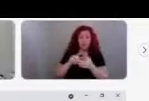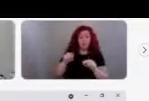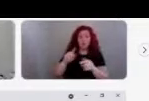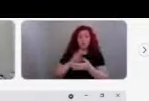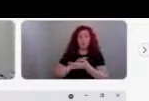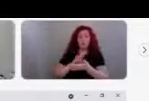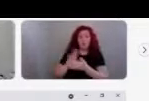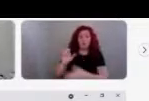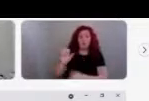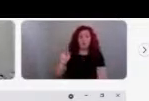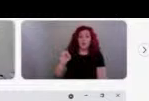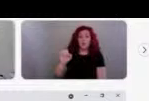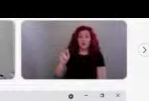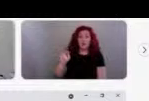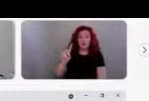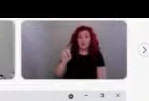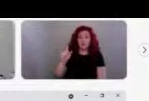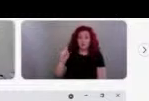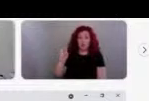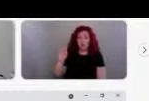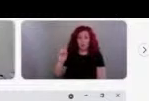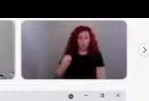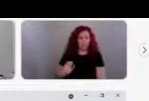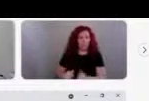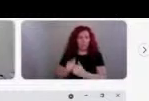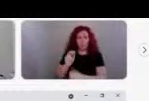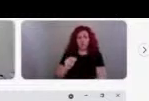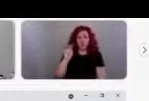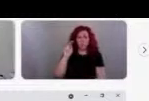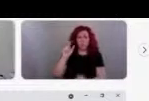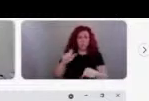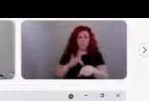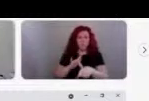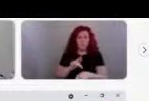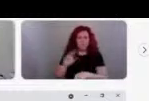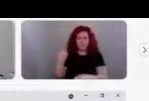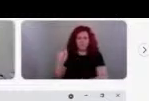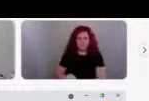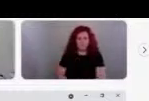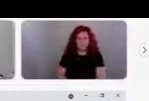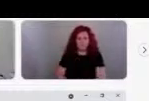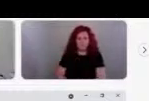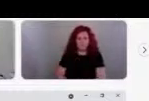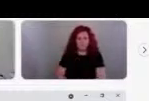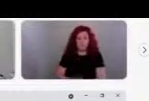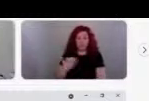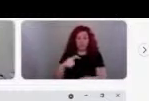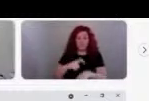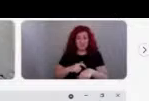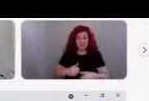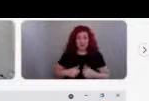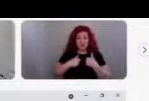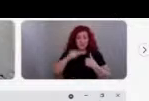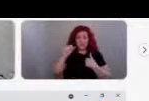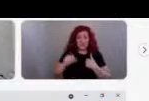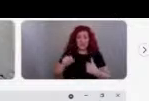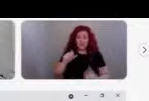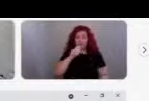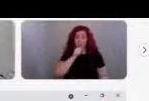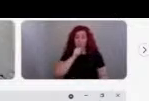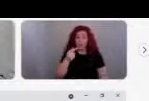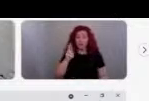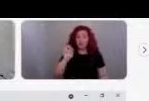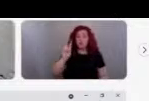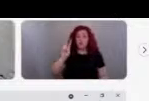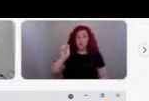northern most place you could go in tucson um i at the time i lived south of orange grove and